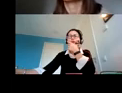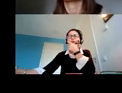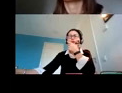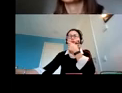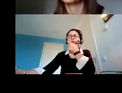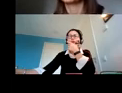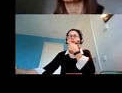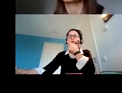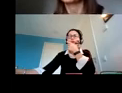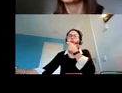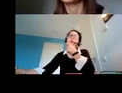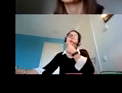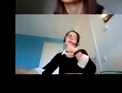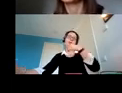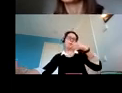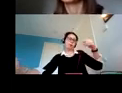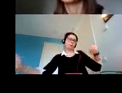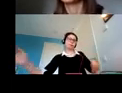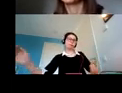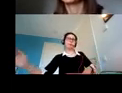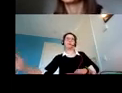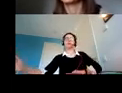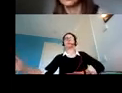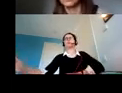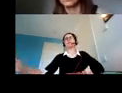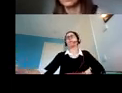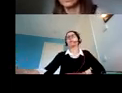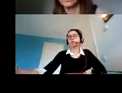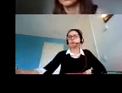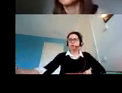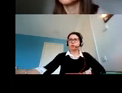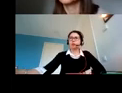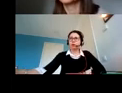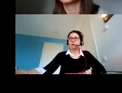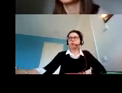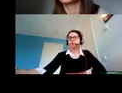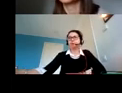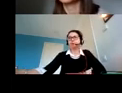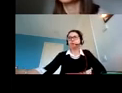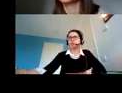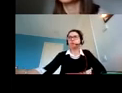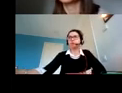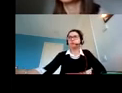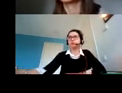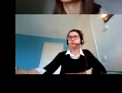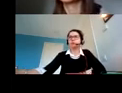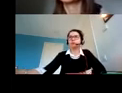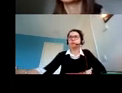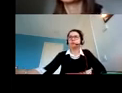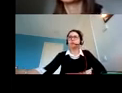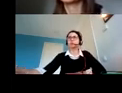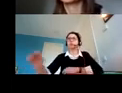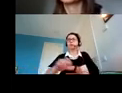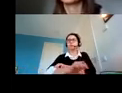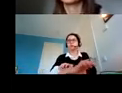in December 2016, where in Italy we were experiencing a very particular moment from a